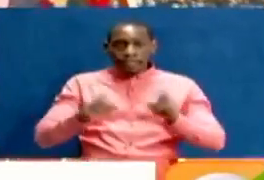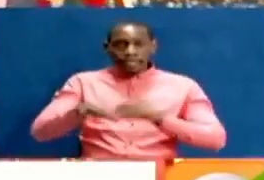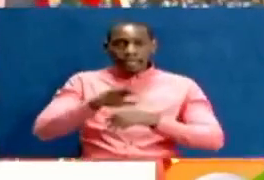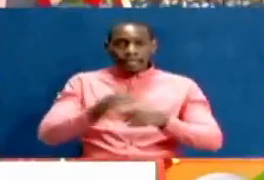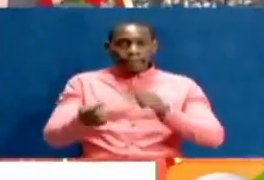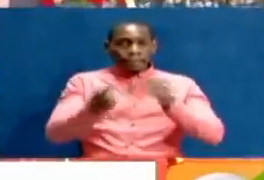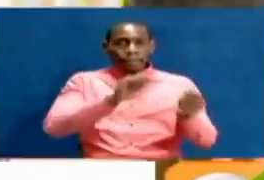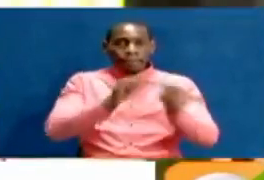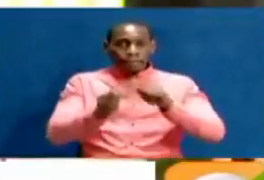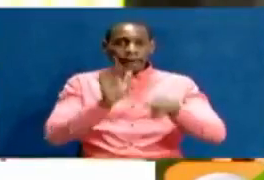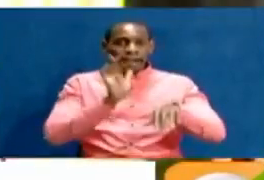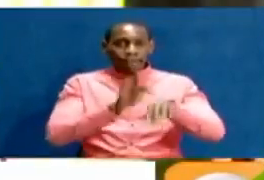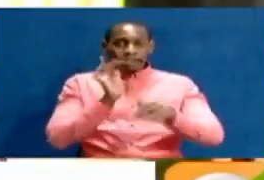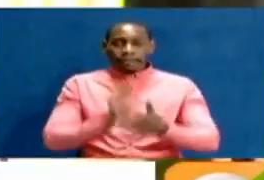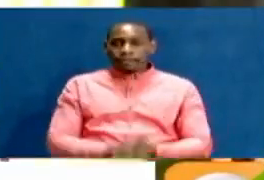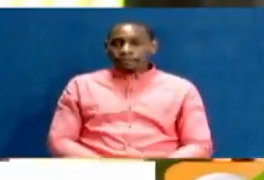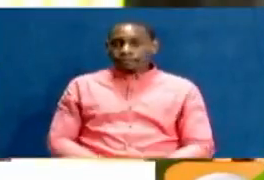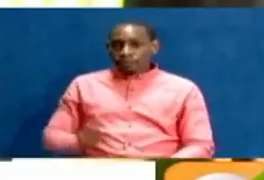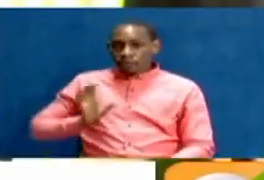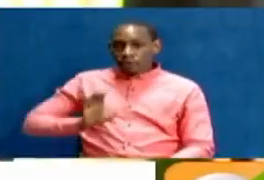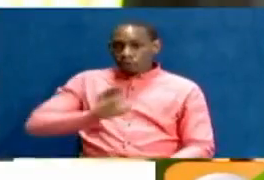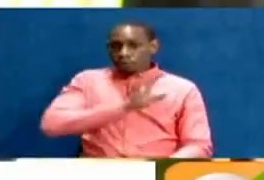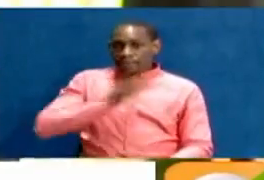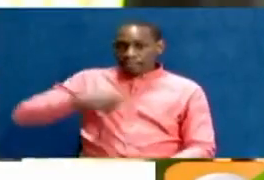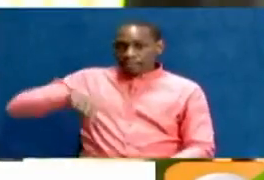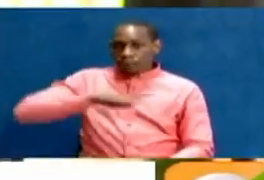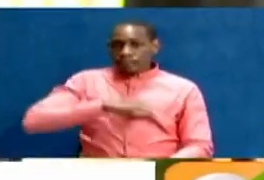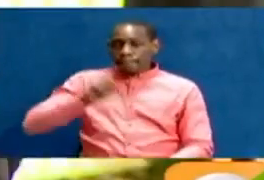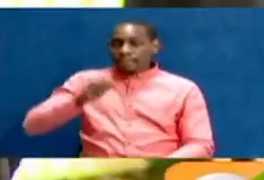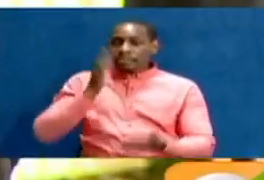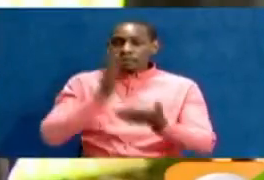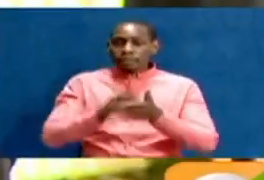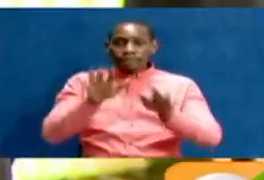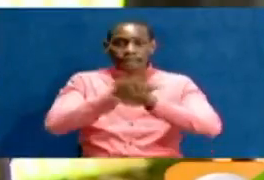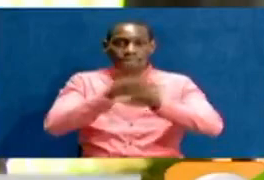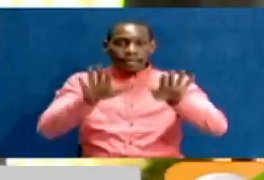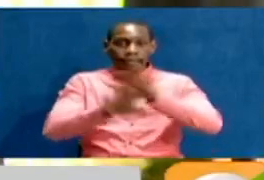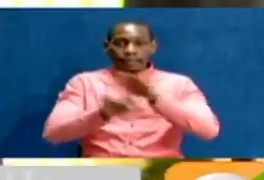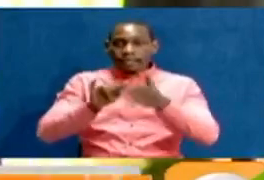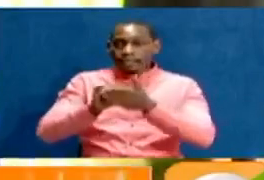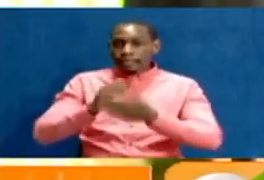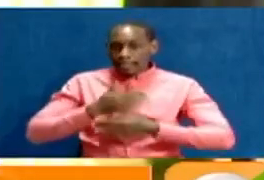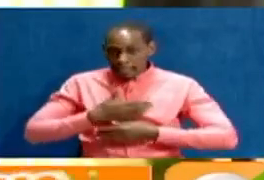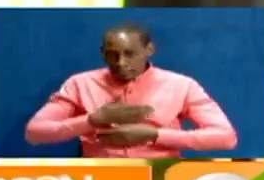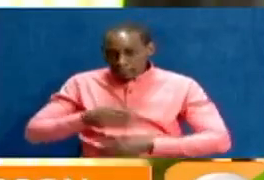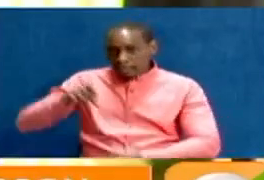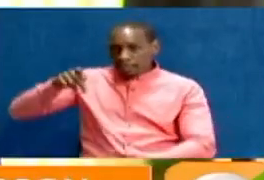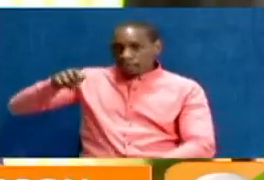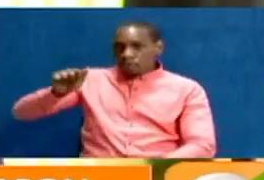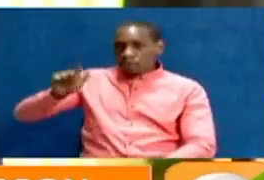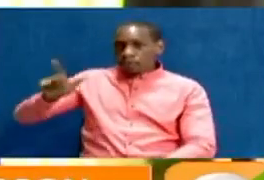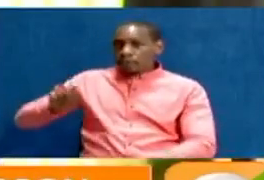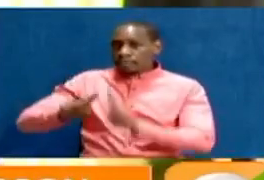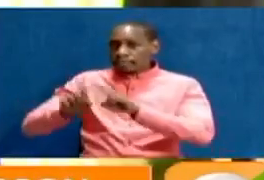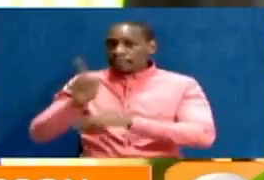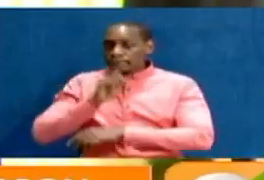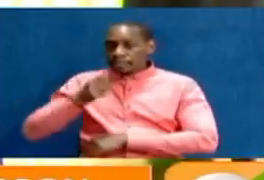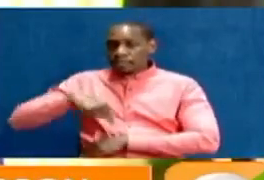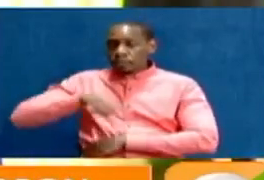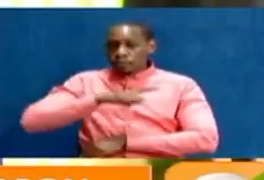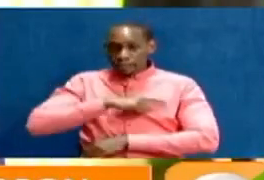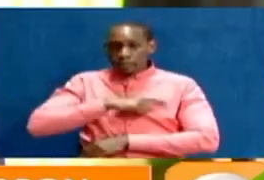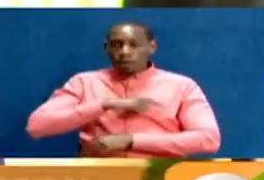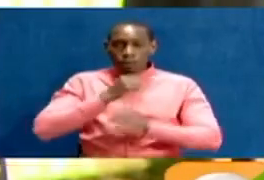war-torn areas. As the committee, we will make sure everything that Honorable Paul Koinange started, we